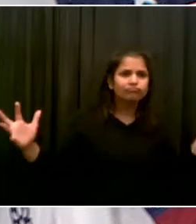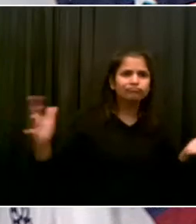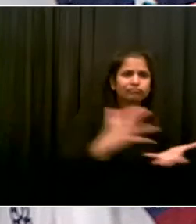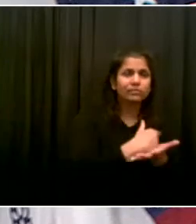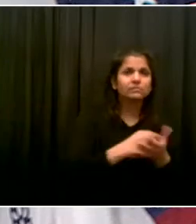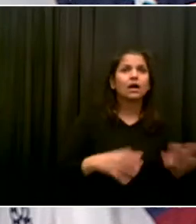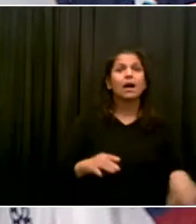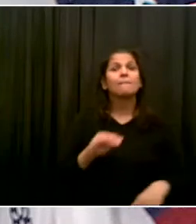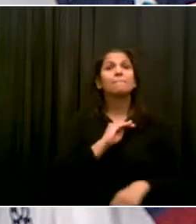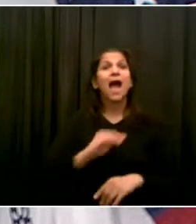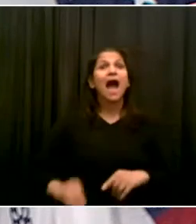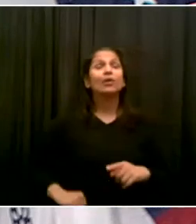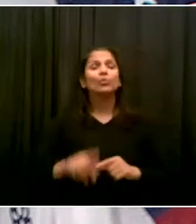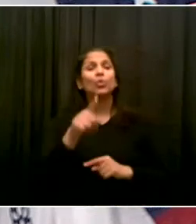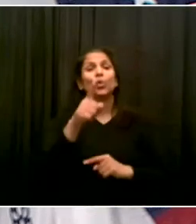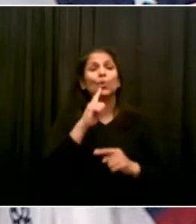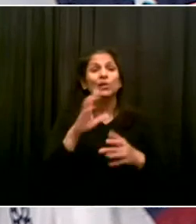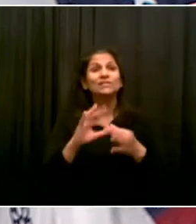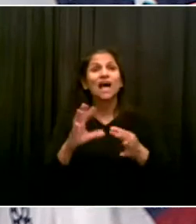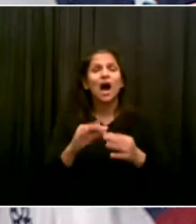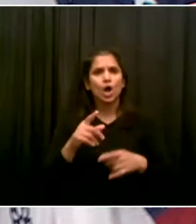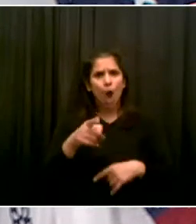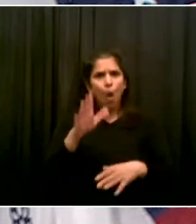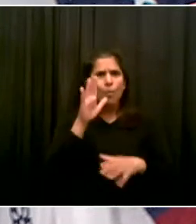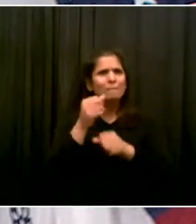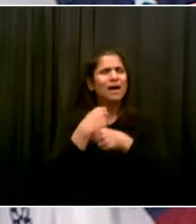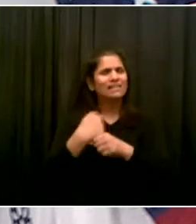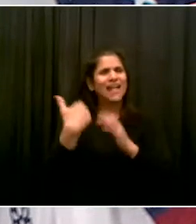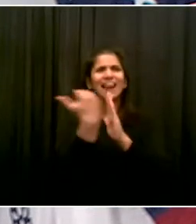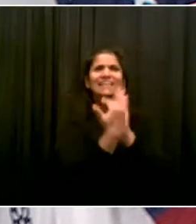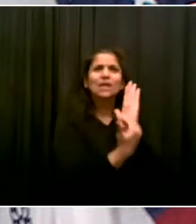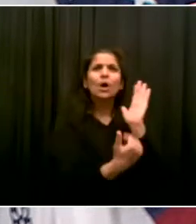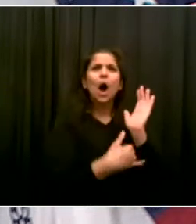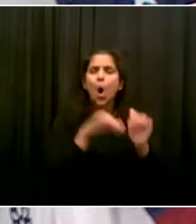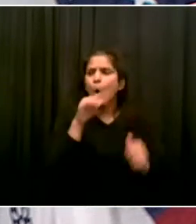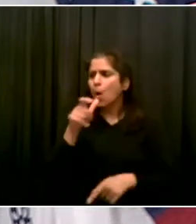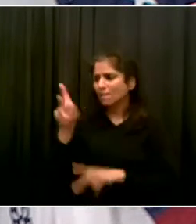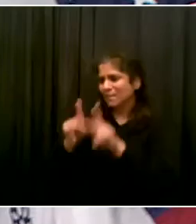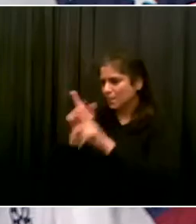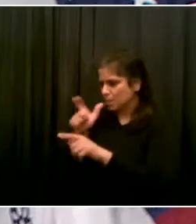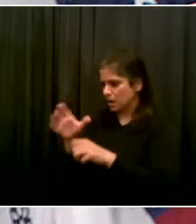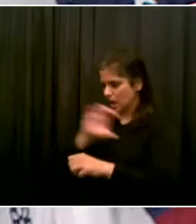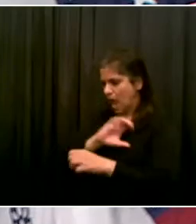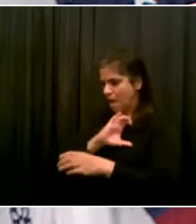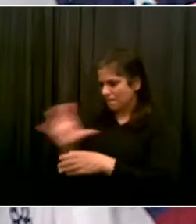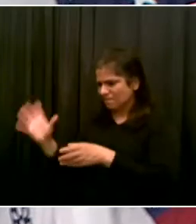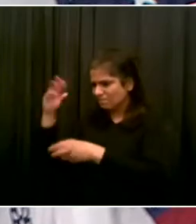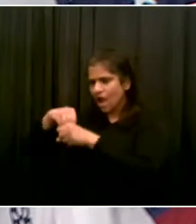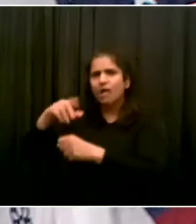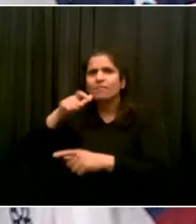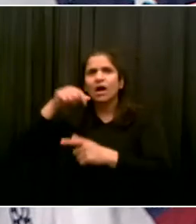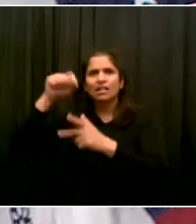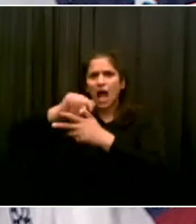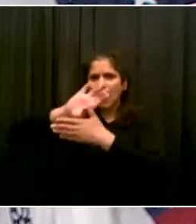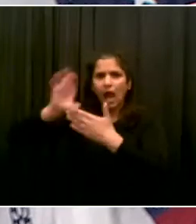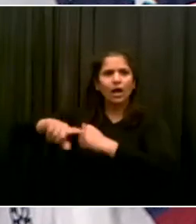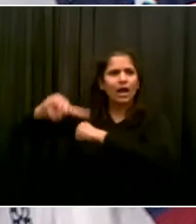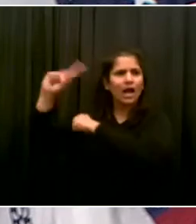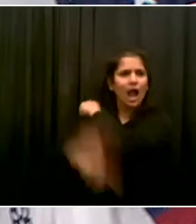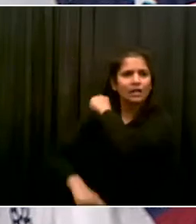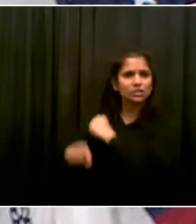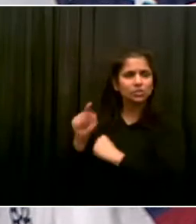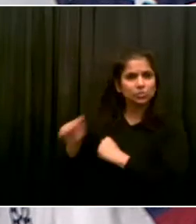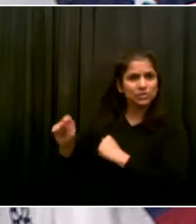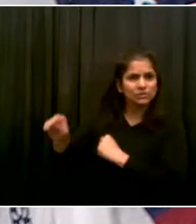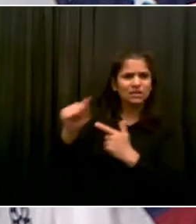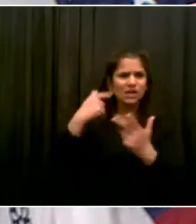highlighted in that article. I know the lawsuit over 50A has delayed the